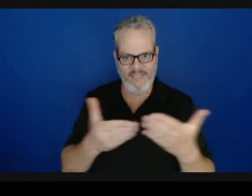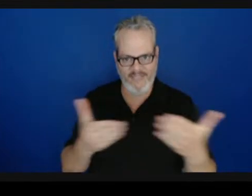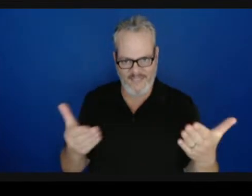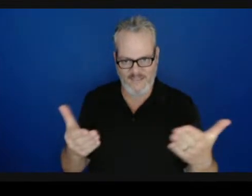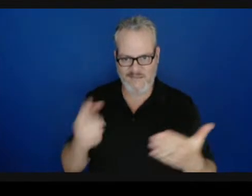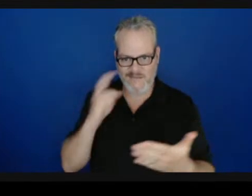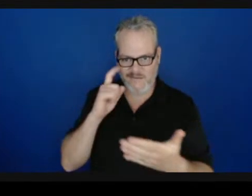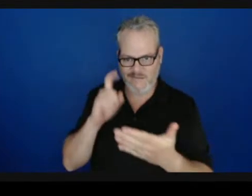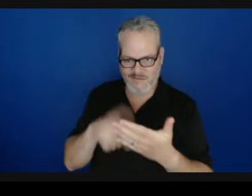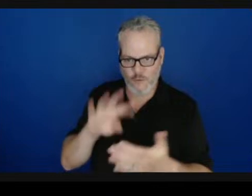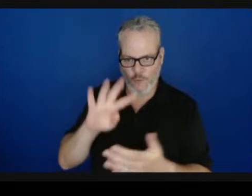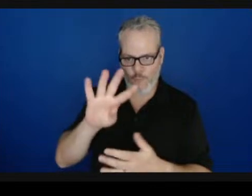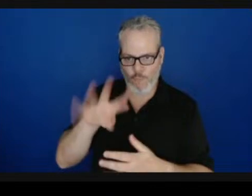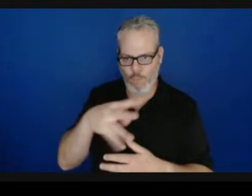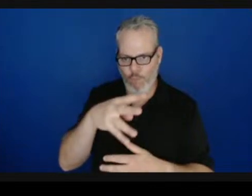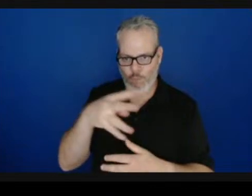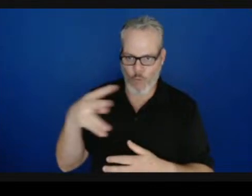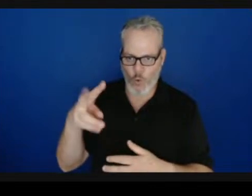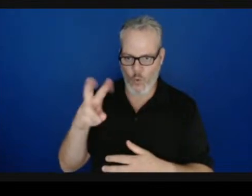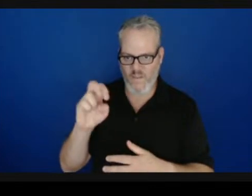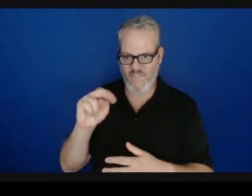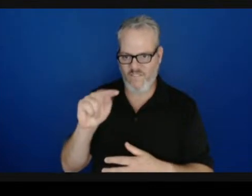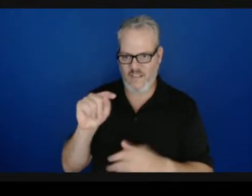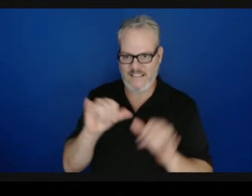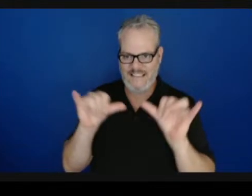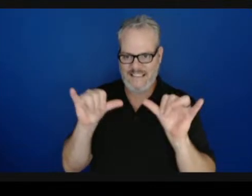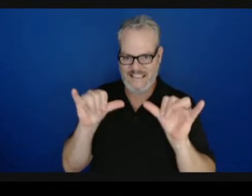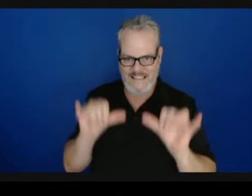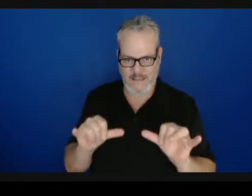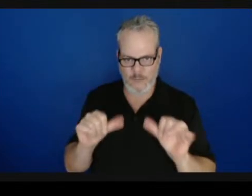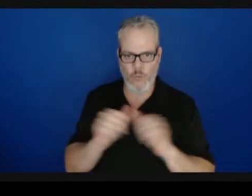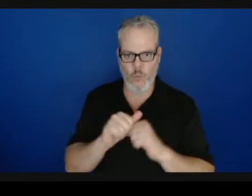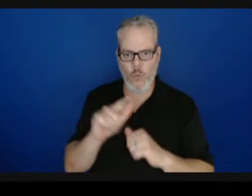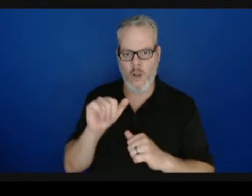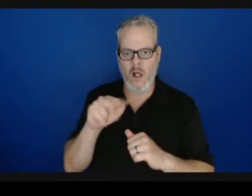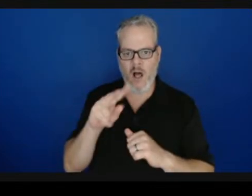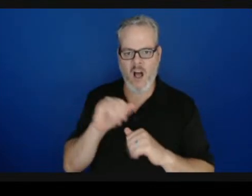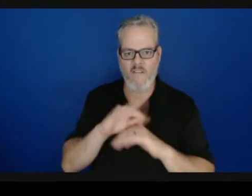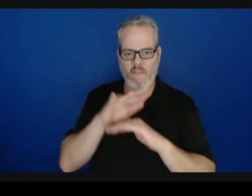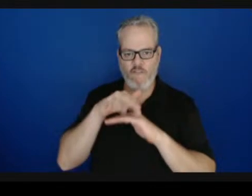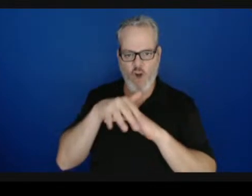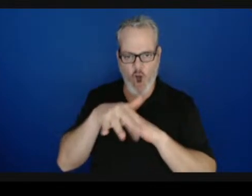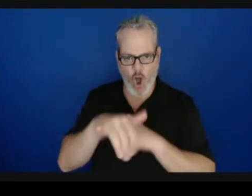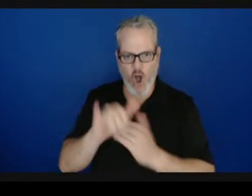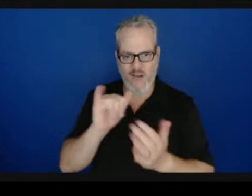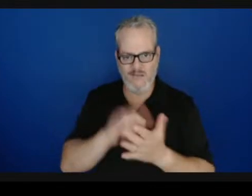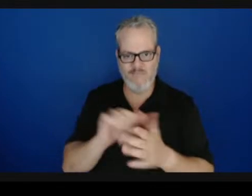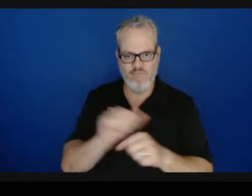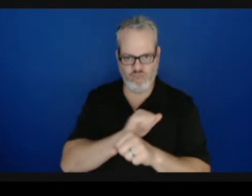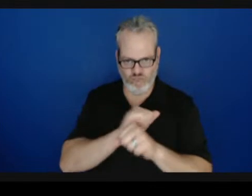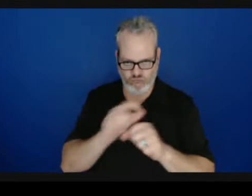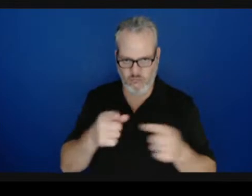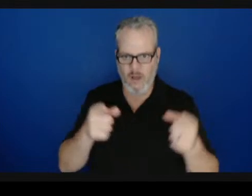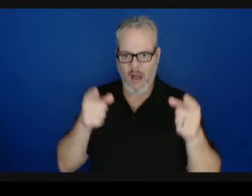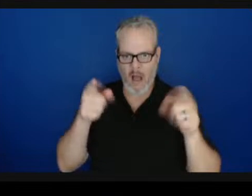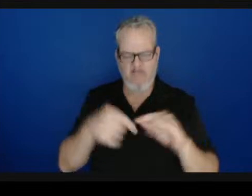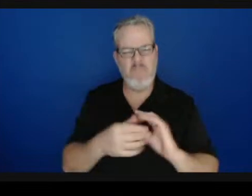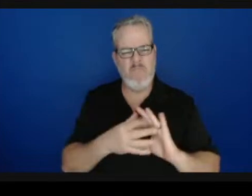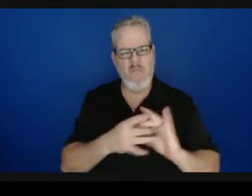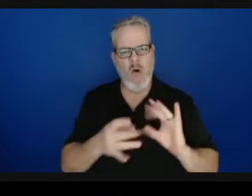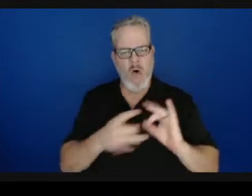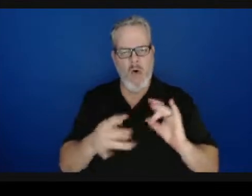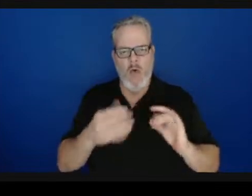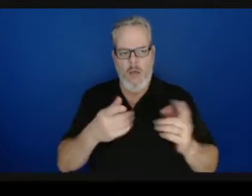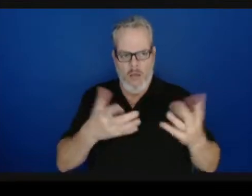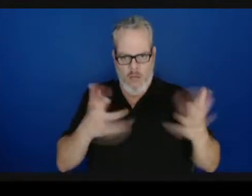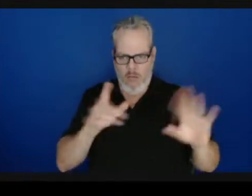and fourth vent system with lava falls that occurred. We've gone through all of this already. So let me pick out